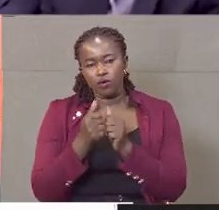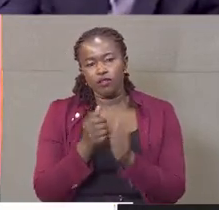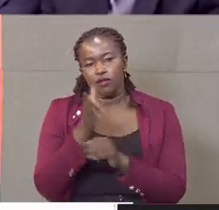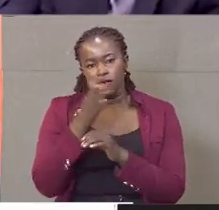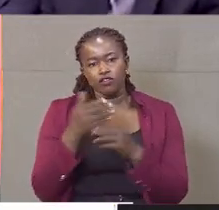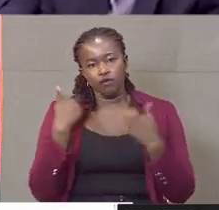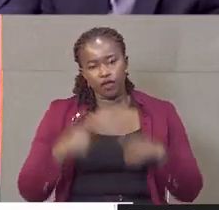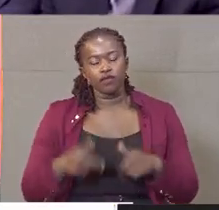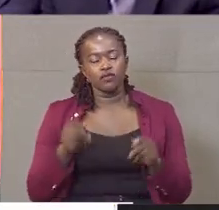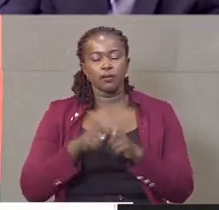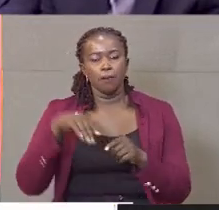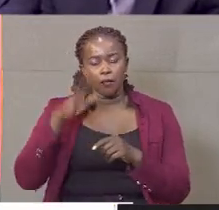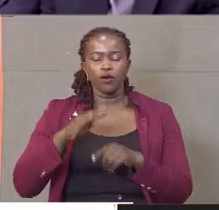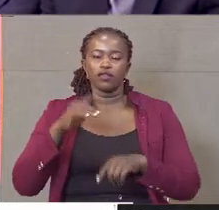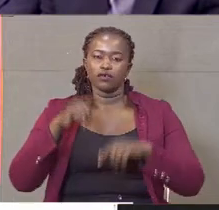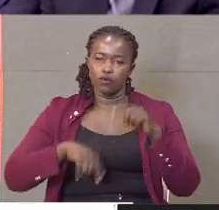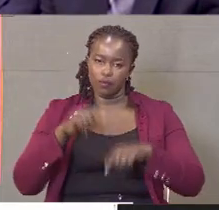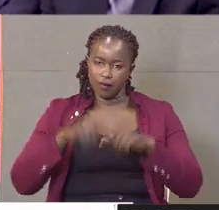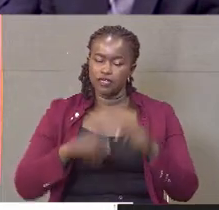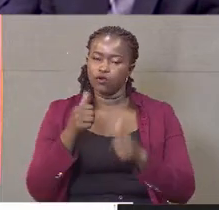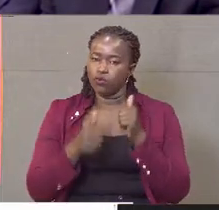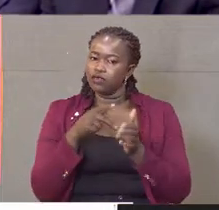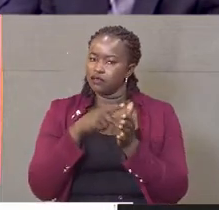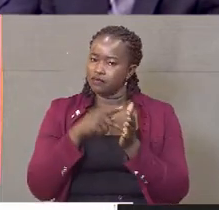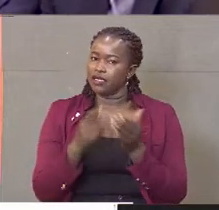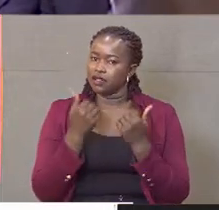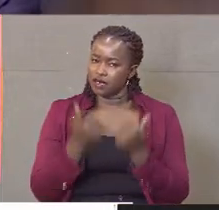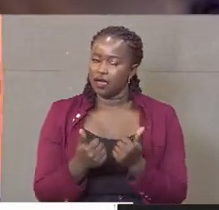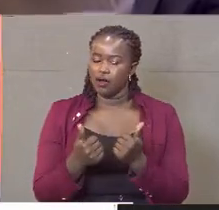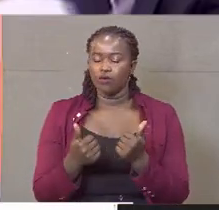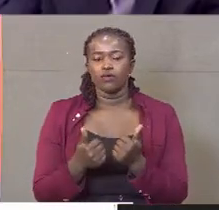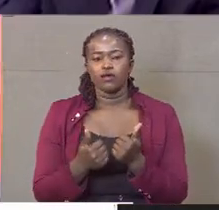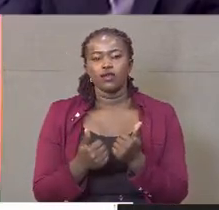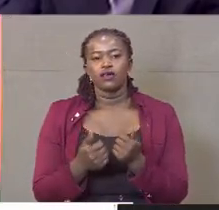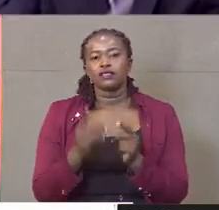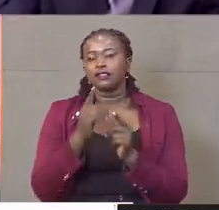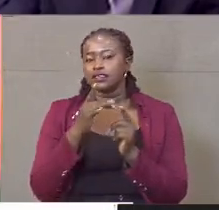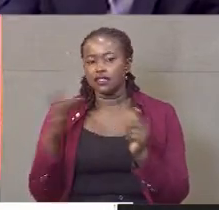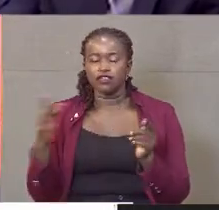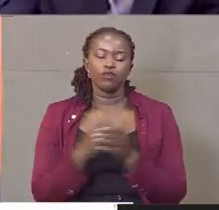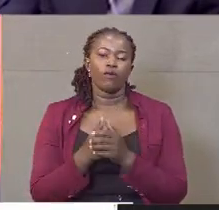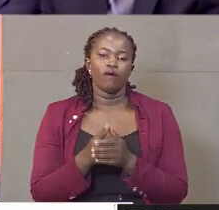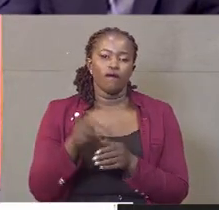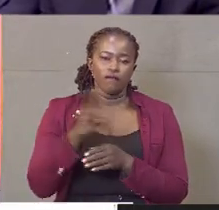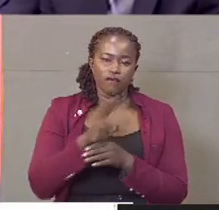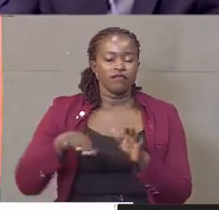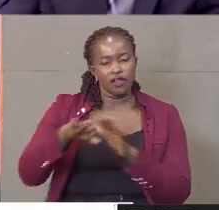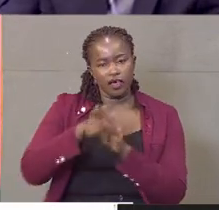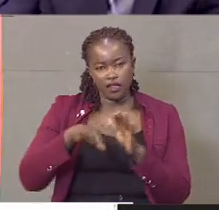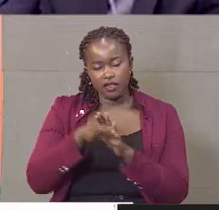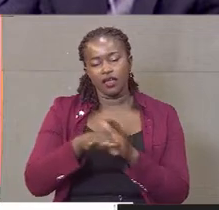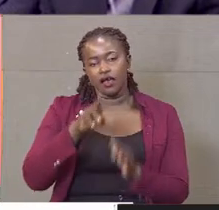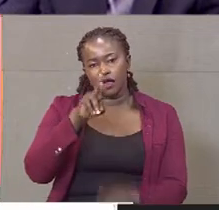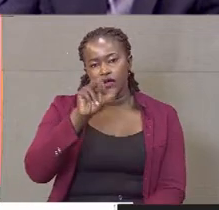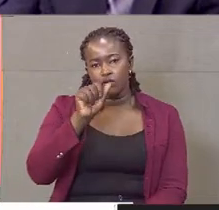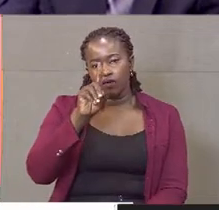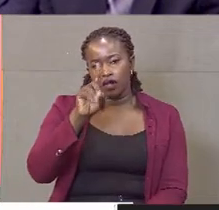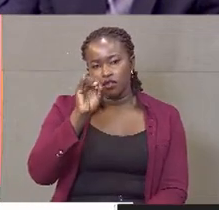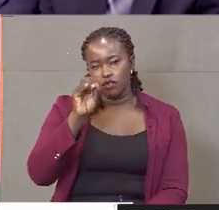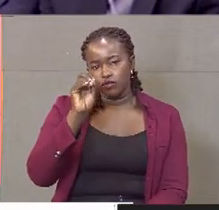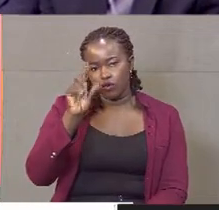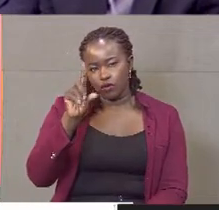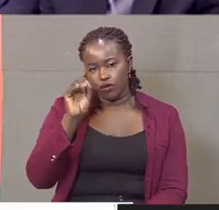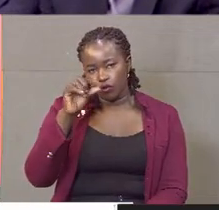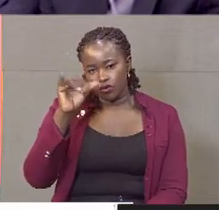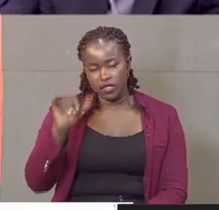most of the equipment that is procured now is digital, like in the area of radiology, the x-rays,